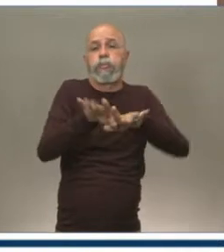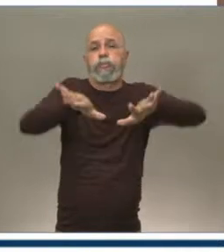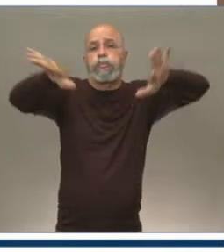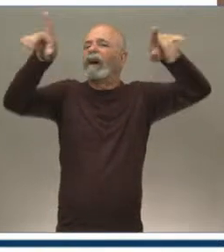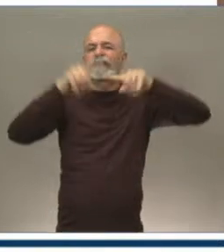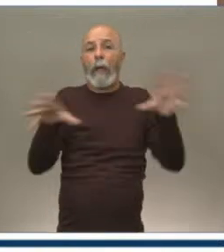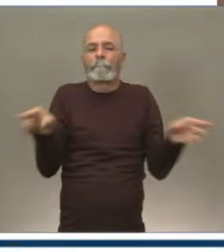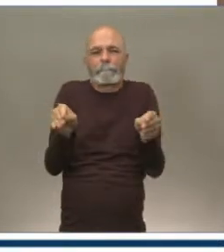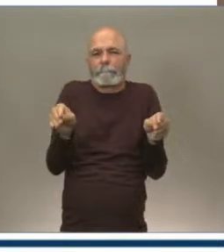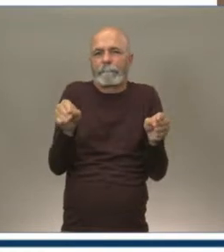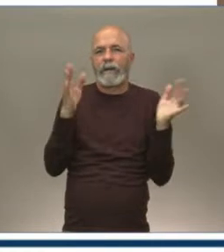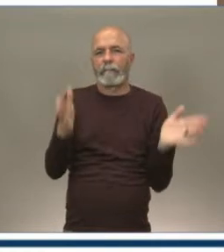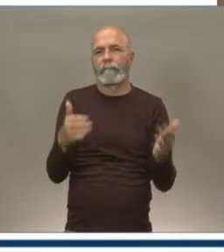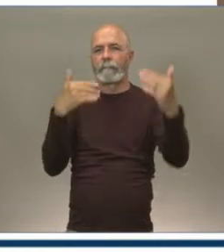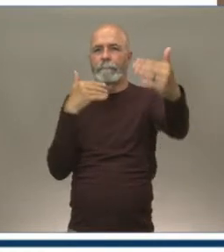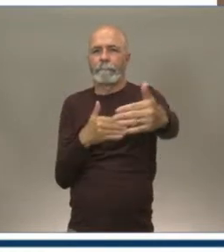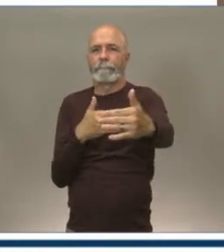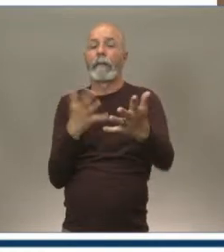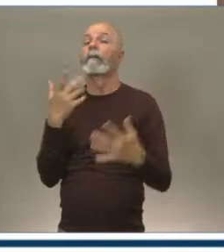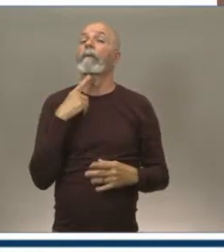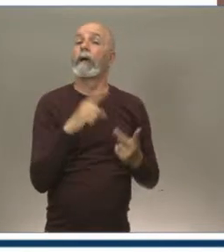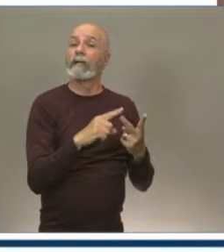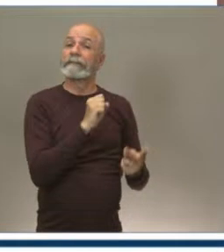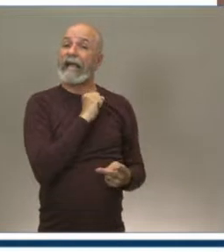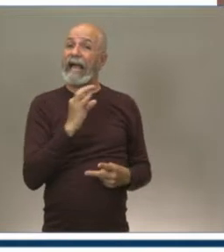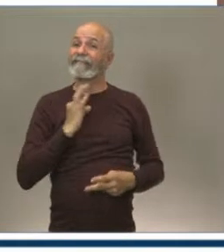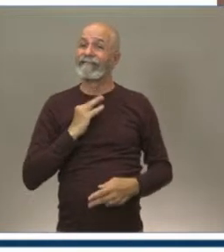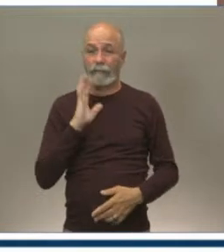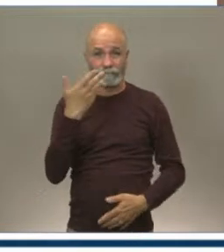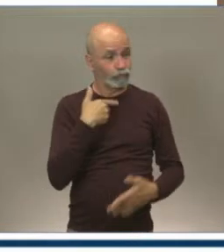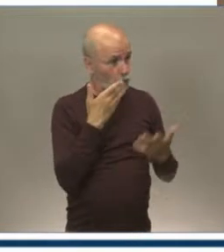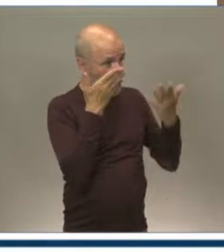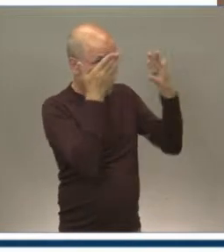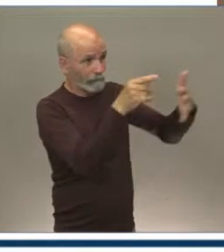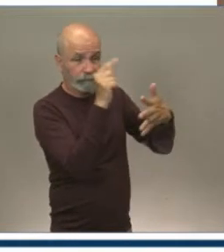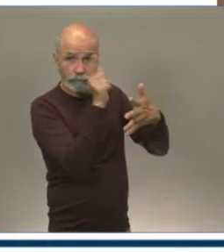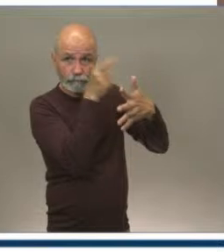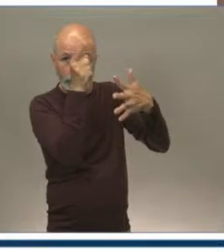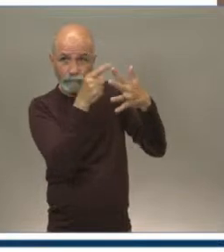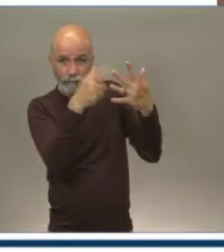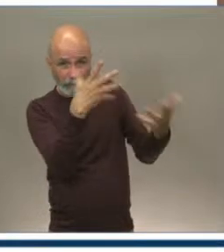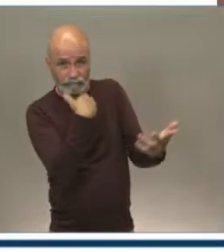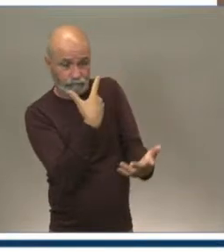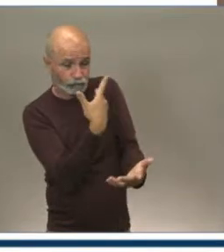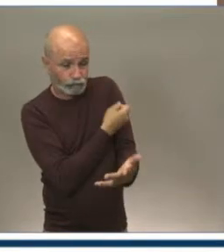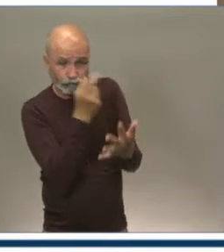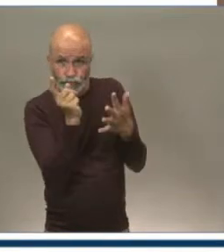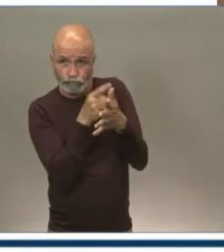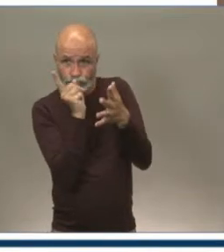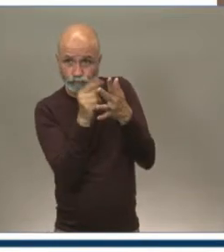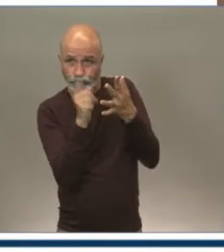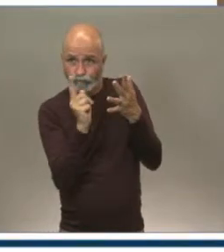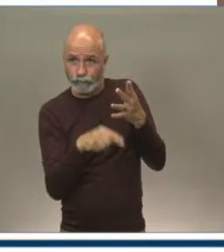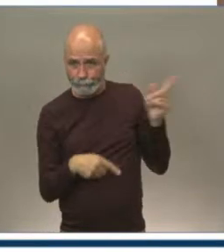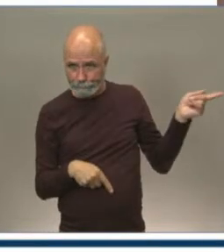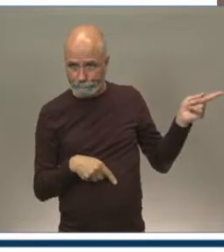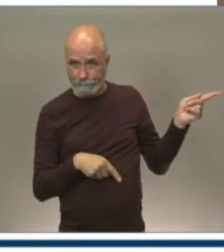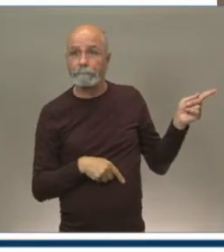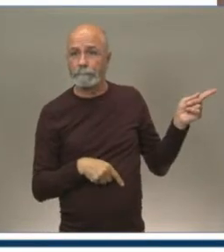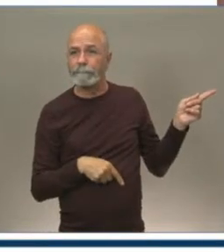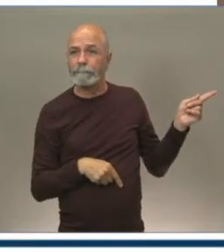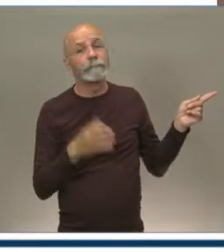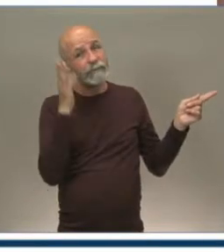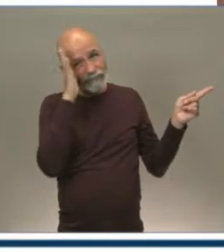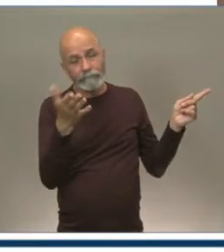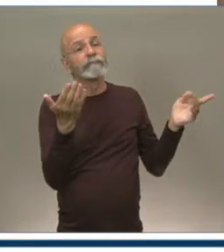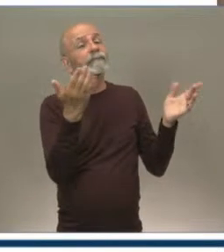staff, all of our staff have been offered vaccination, and will continue to be a priority